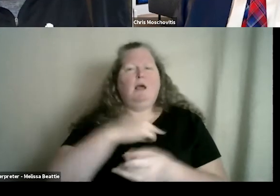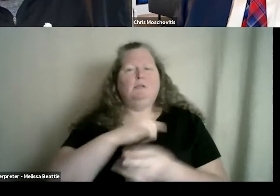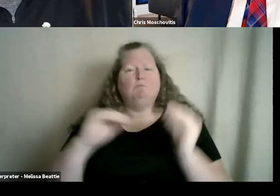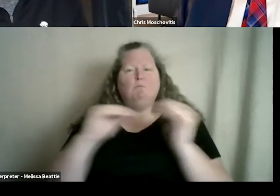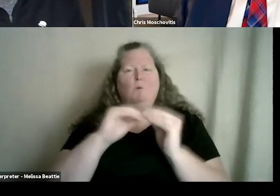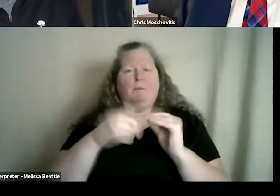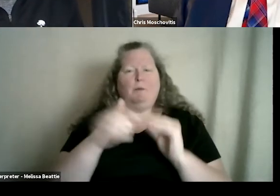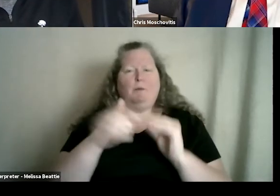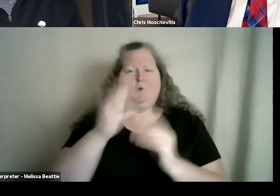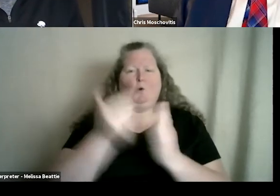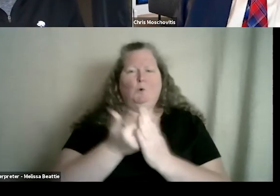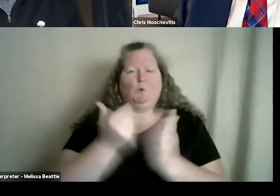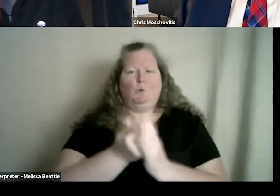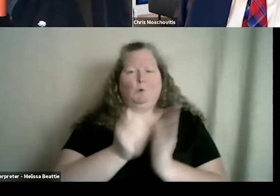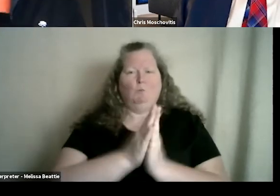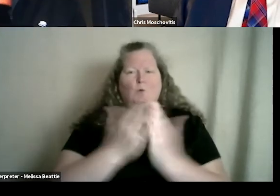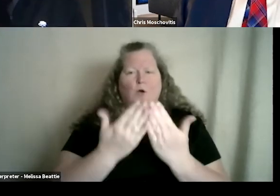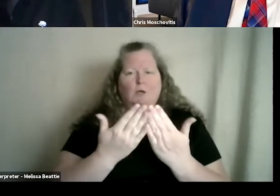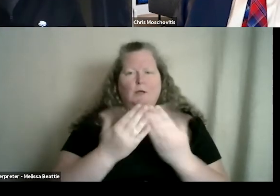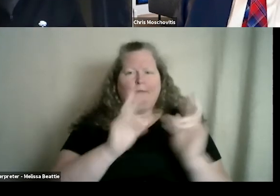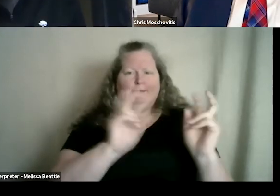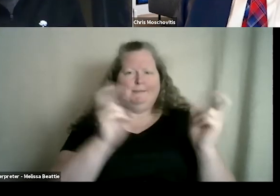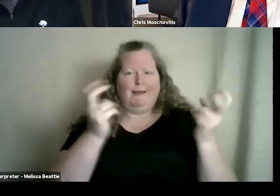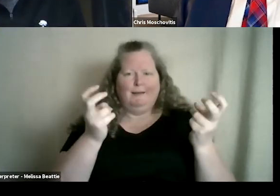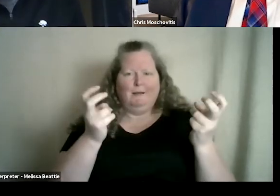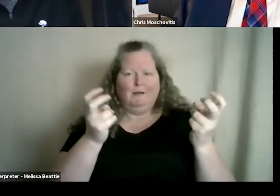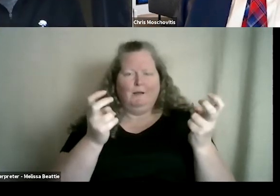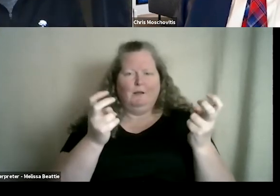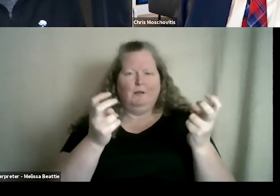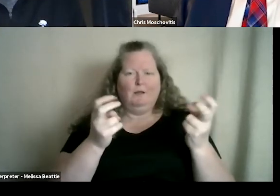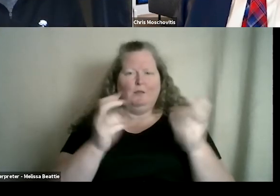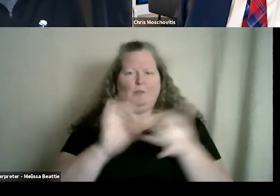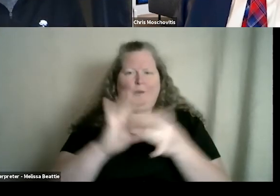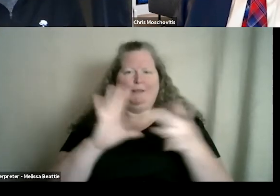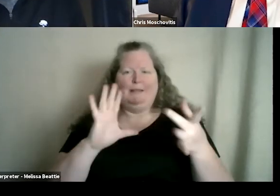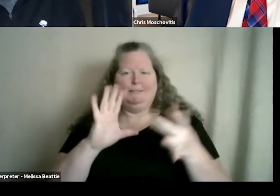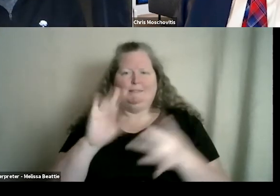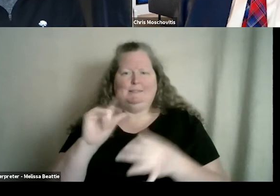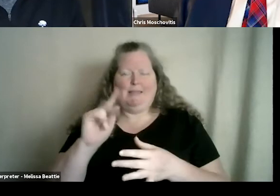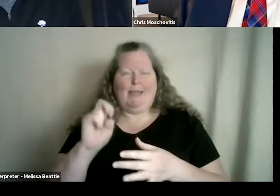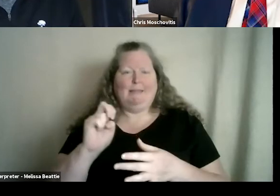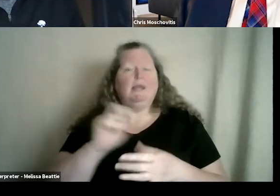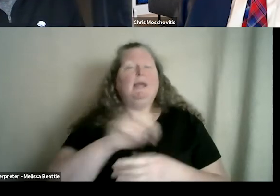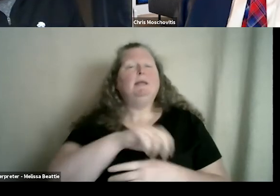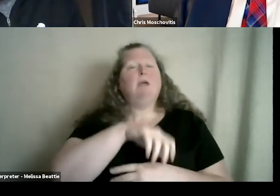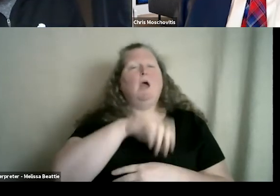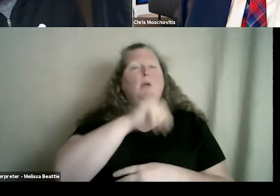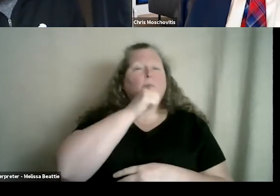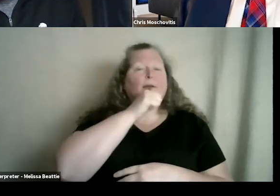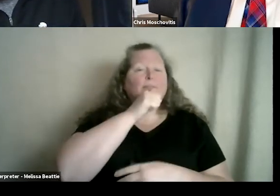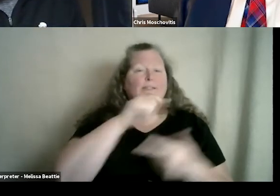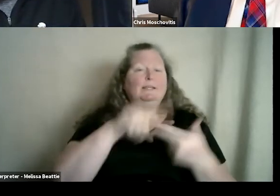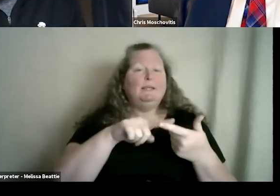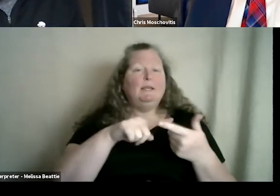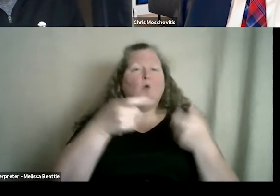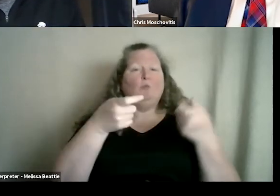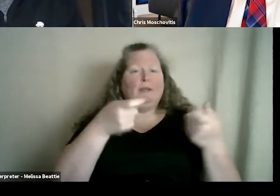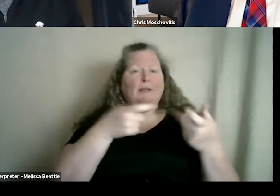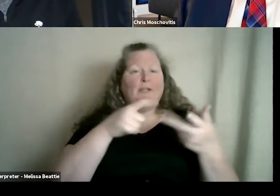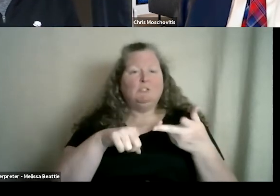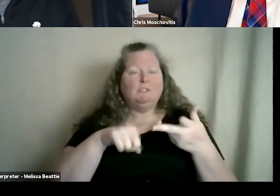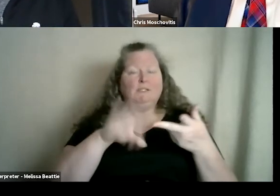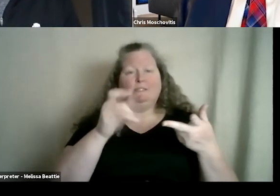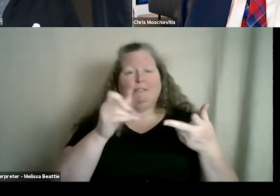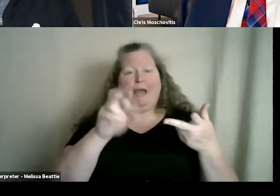and the like. The title is Privacy, Regulations, and Cybersecurity, the Essential Business